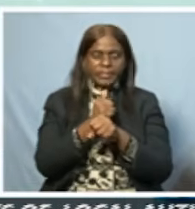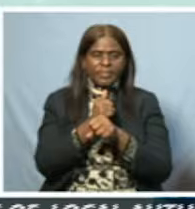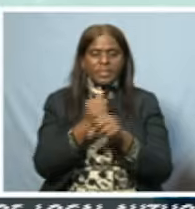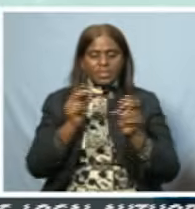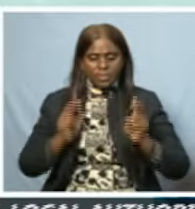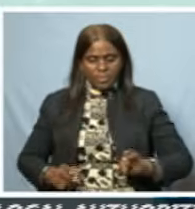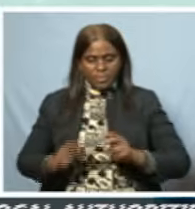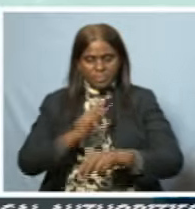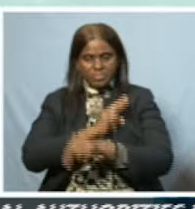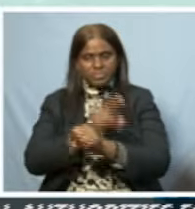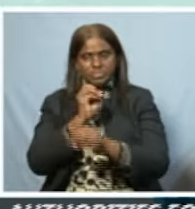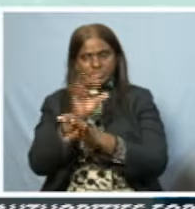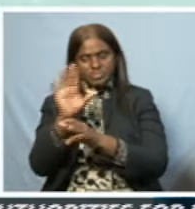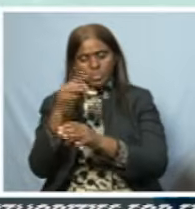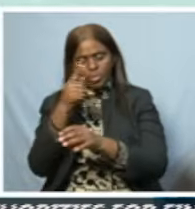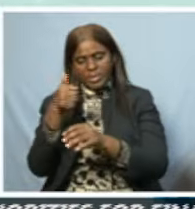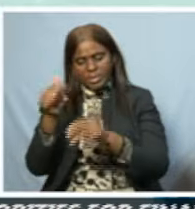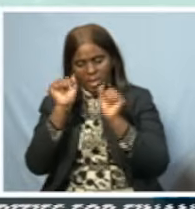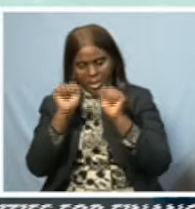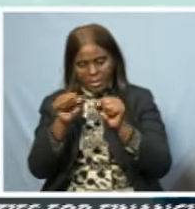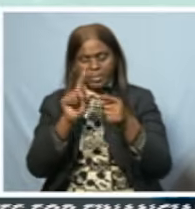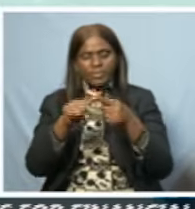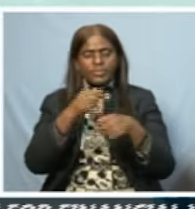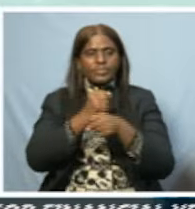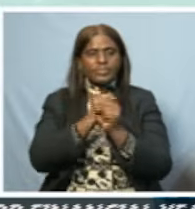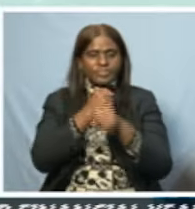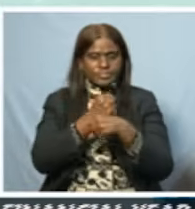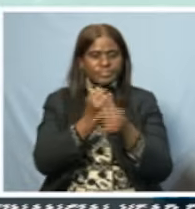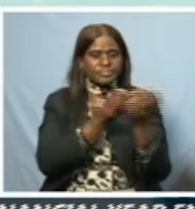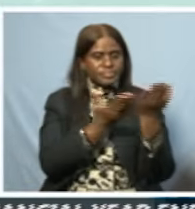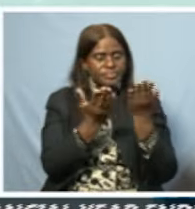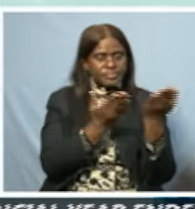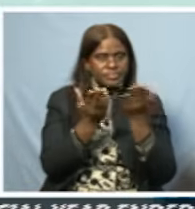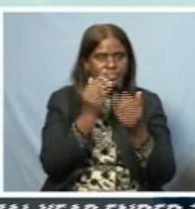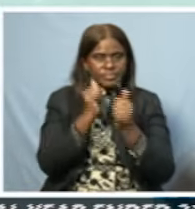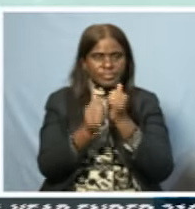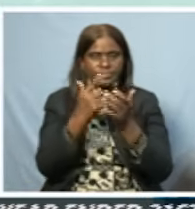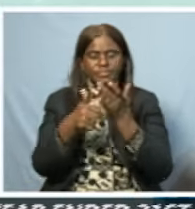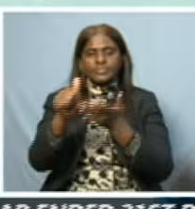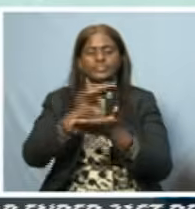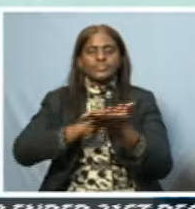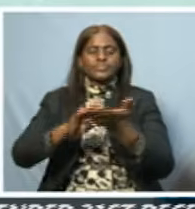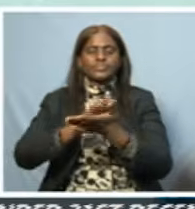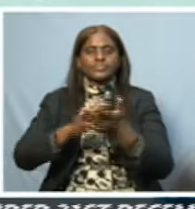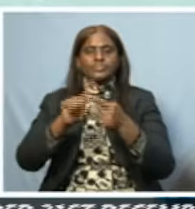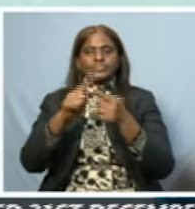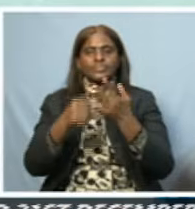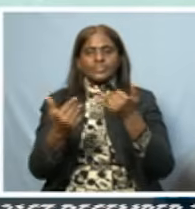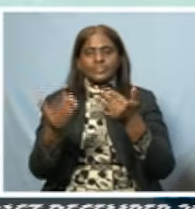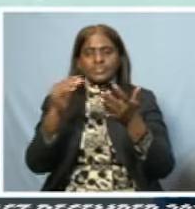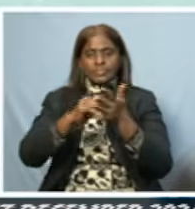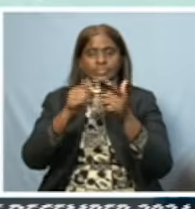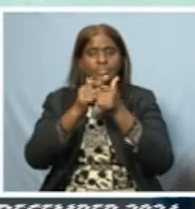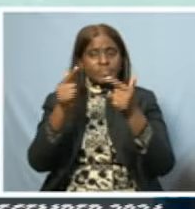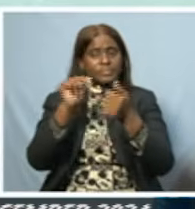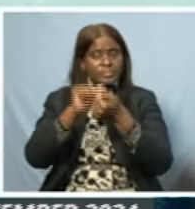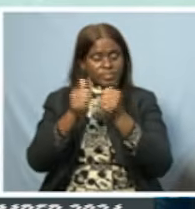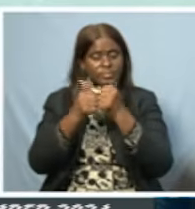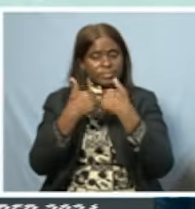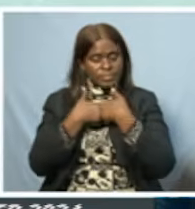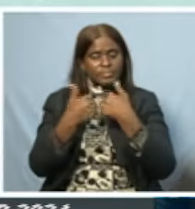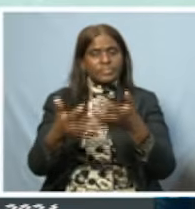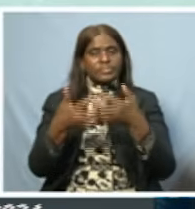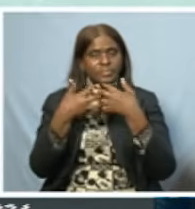human resources available who are able to make services which are basic. But then the major thing is to have